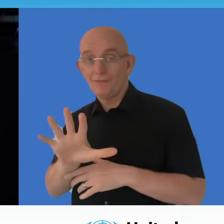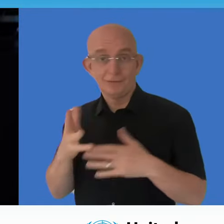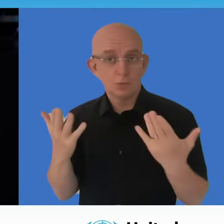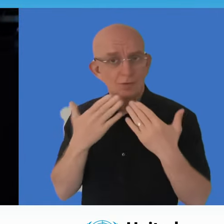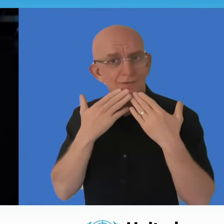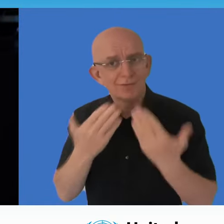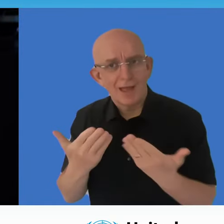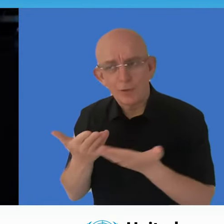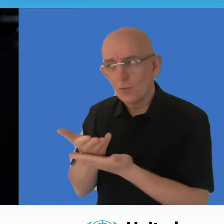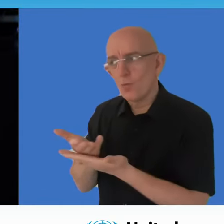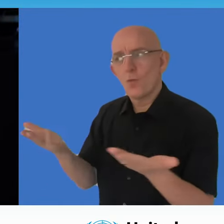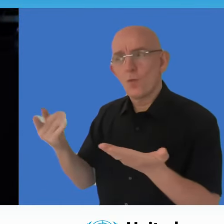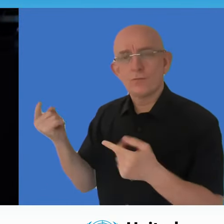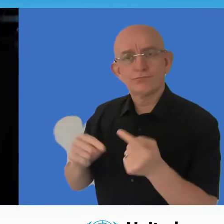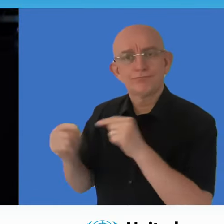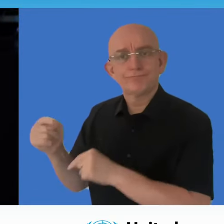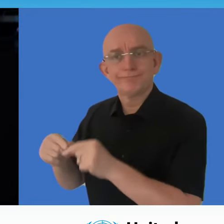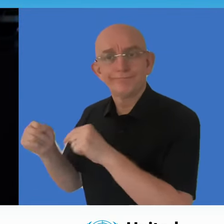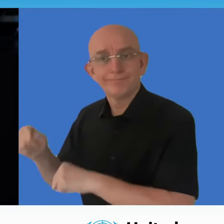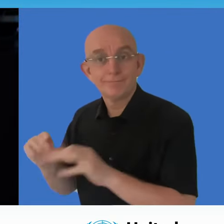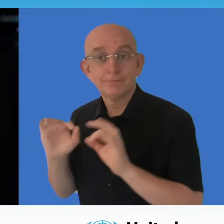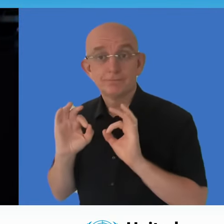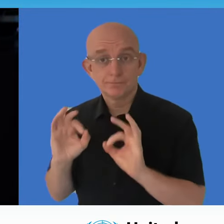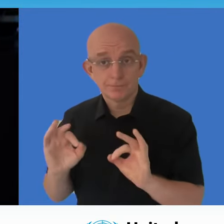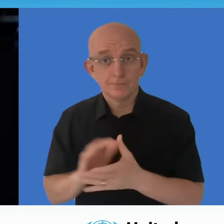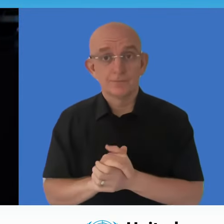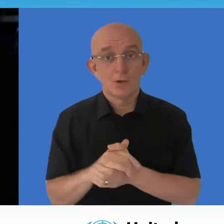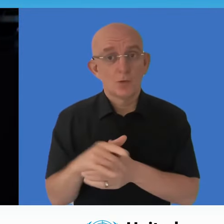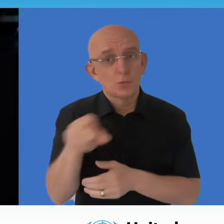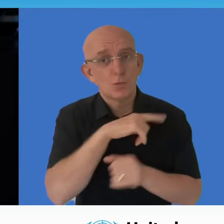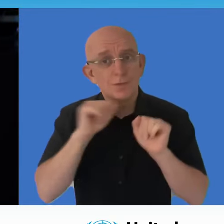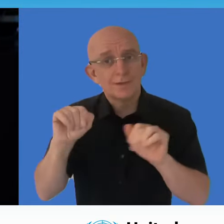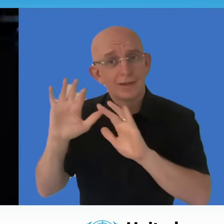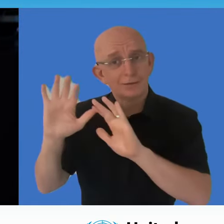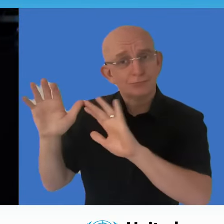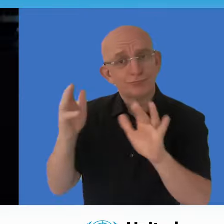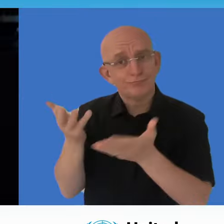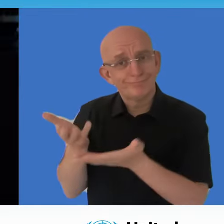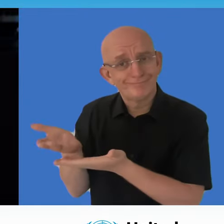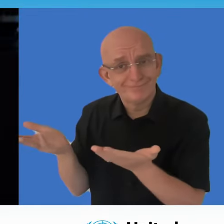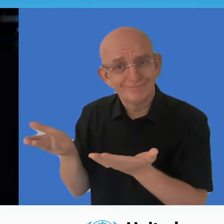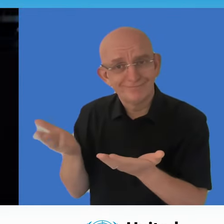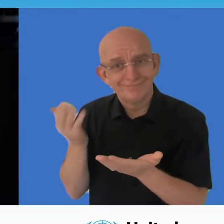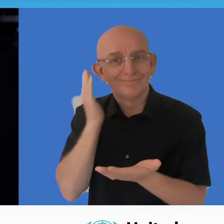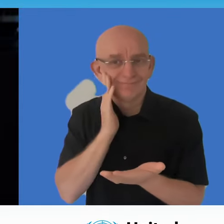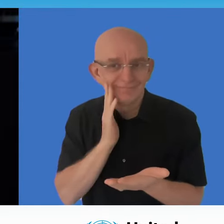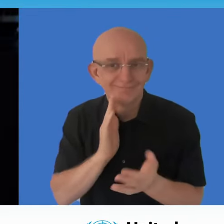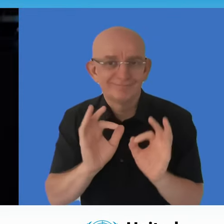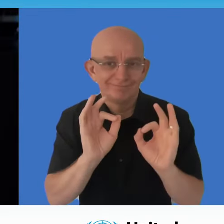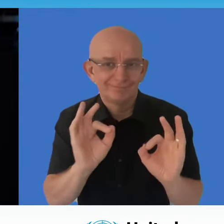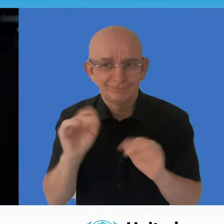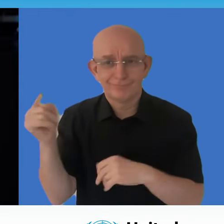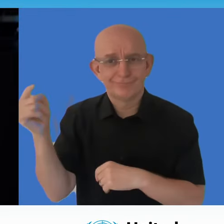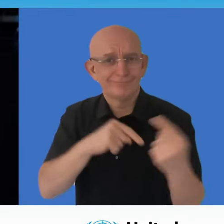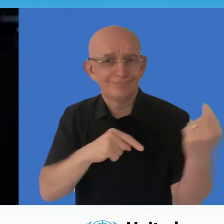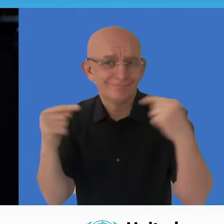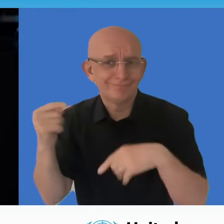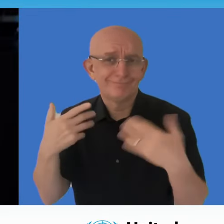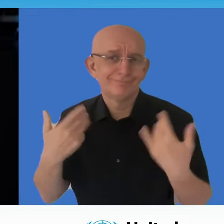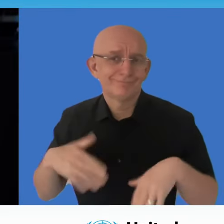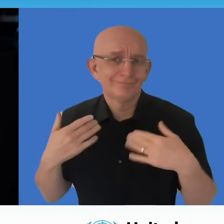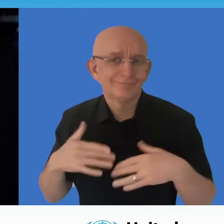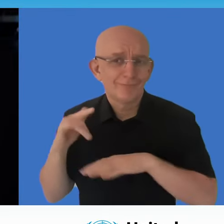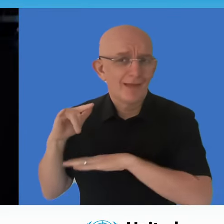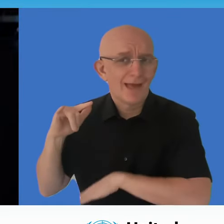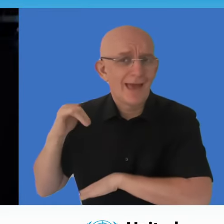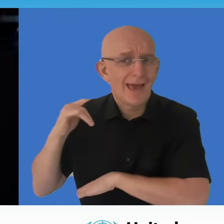Can I get a round of applause for our panelists too? Some of them traveled really far to be here today. Thank you for